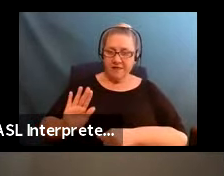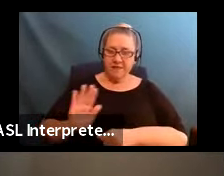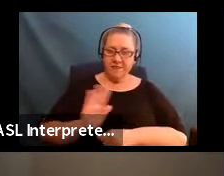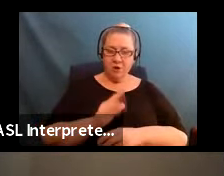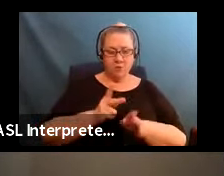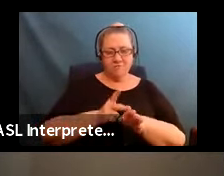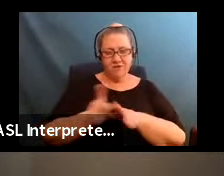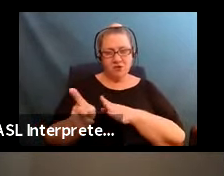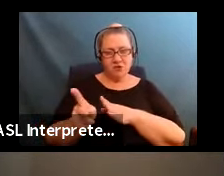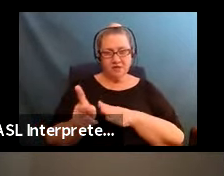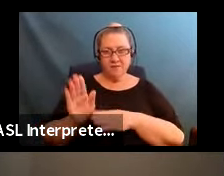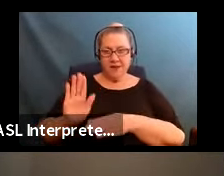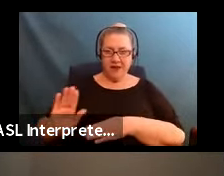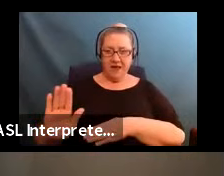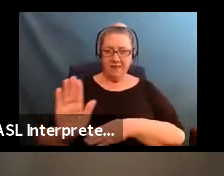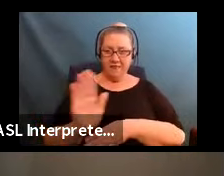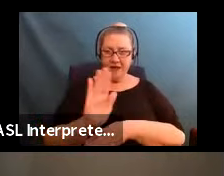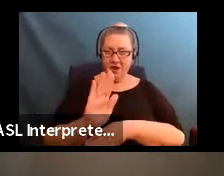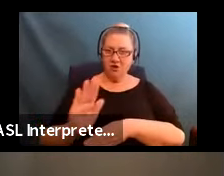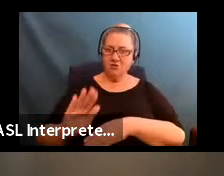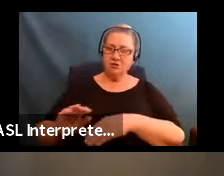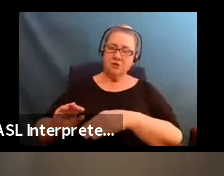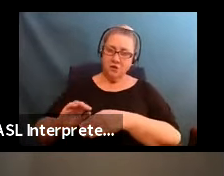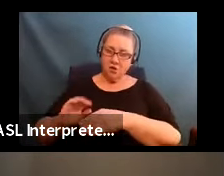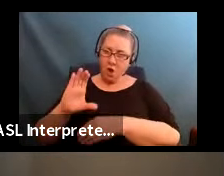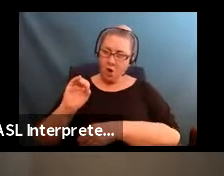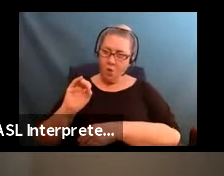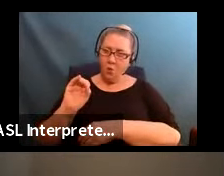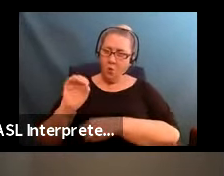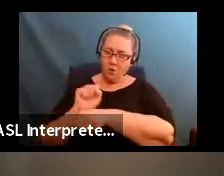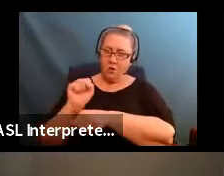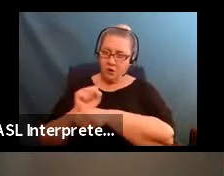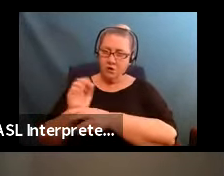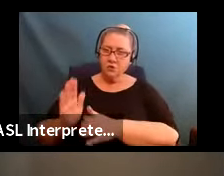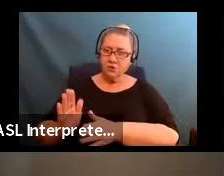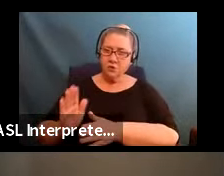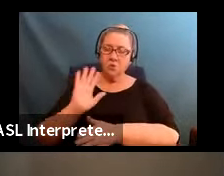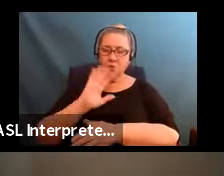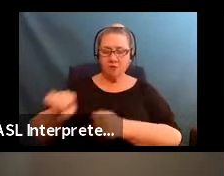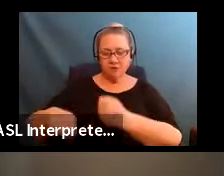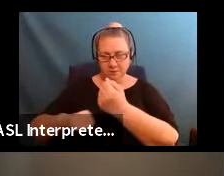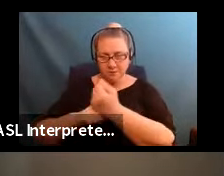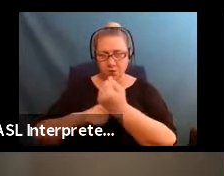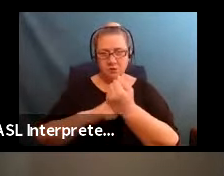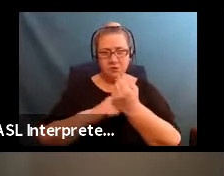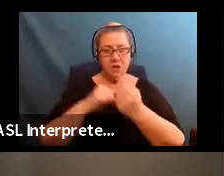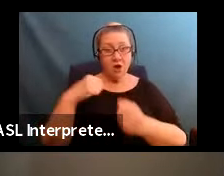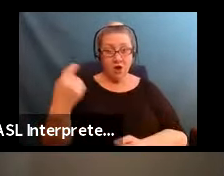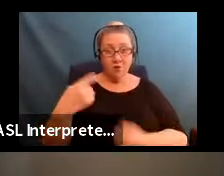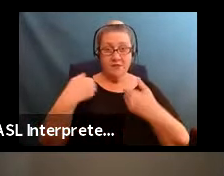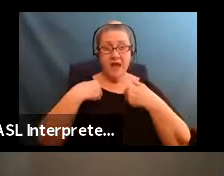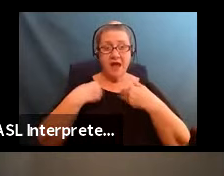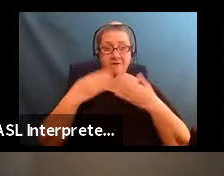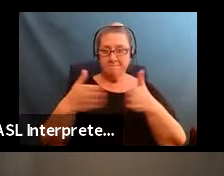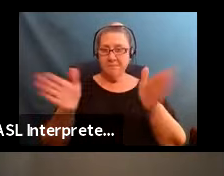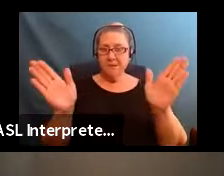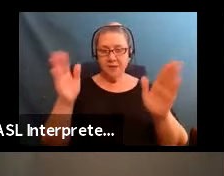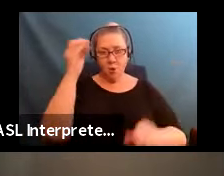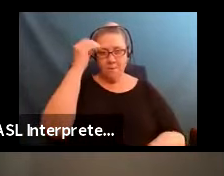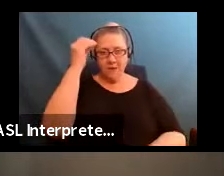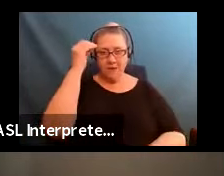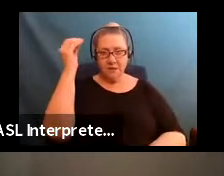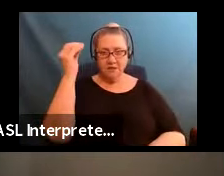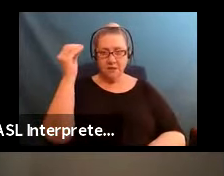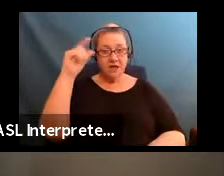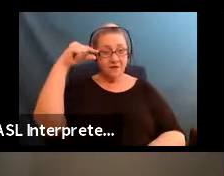others have input on what we're doing. And then there's always public opinion. everything that we want to do, the governor's been very clear